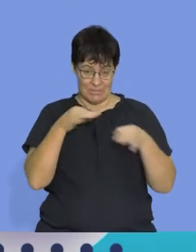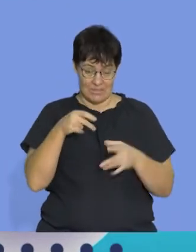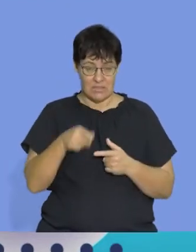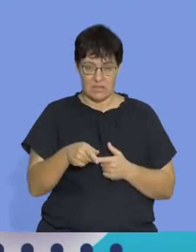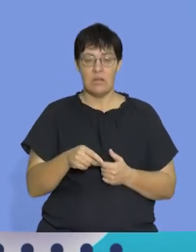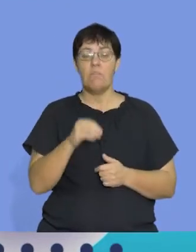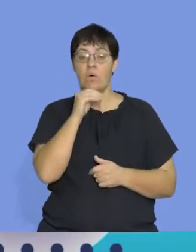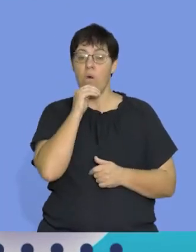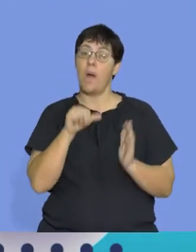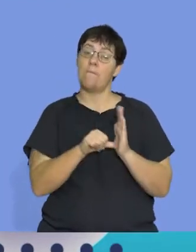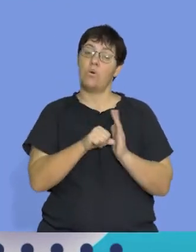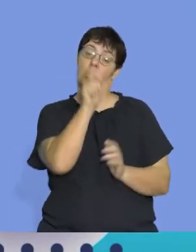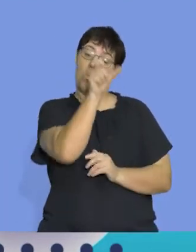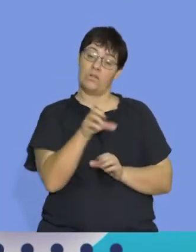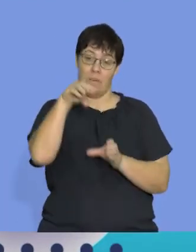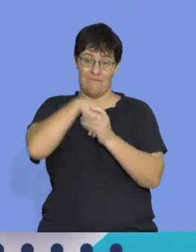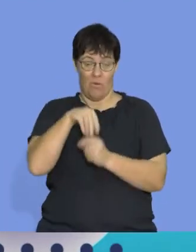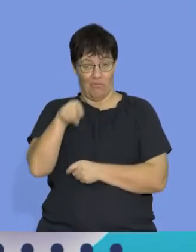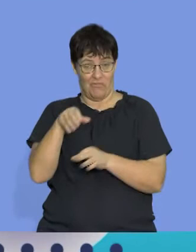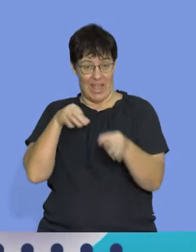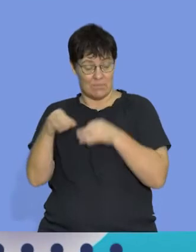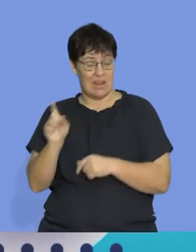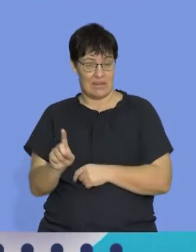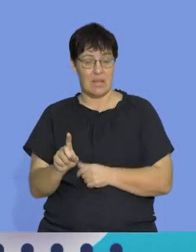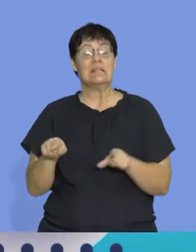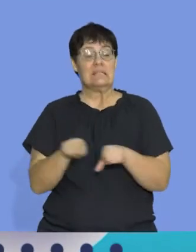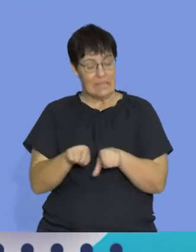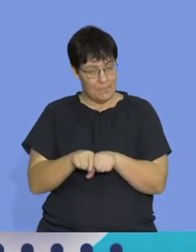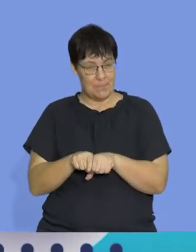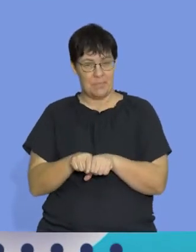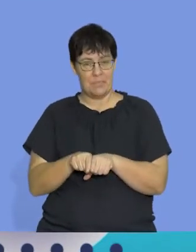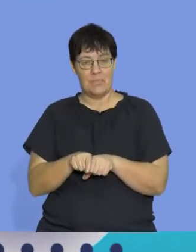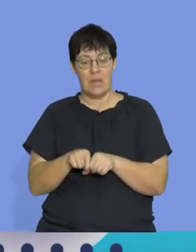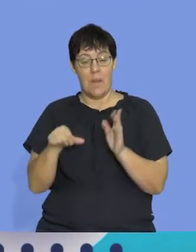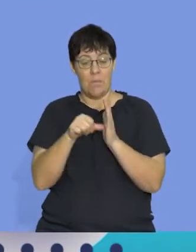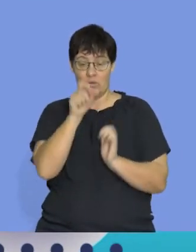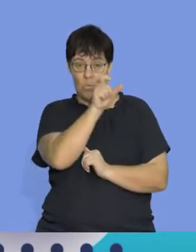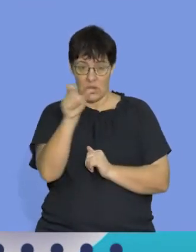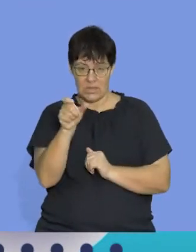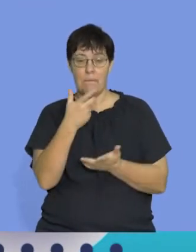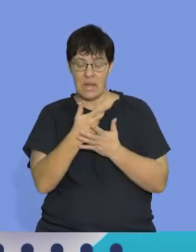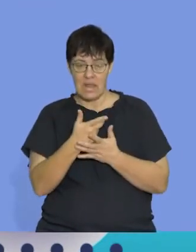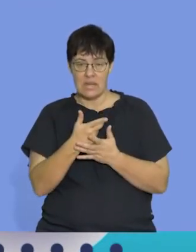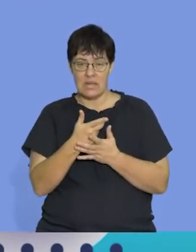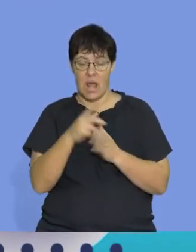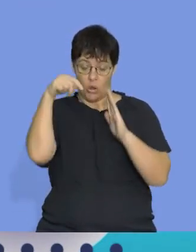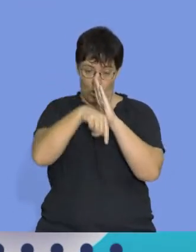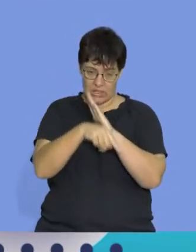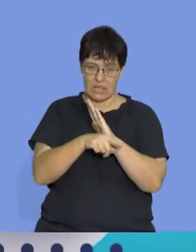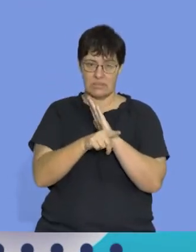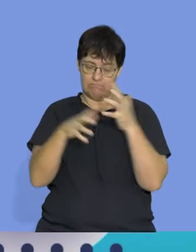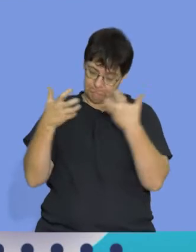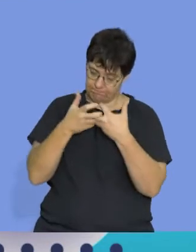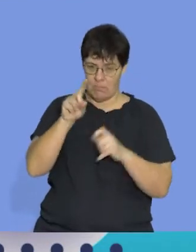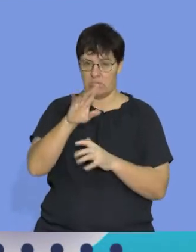do you use the keywords in a definition, but those keywords actually need to be used in the correct context. So what are